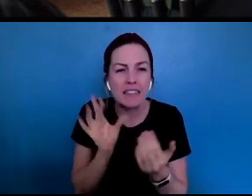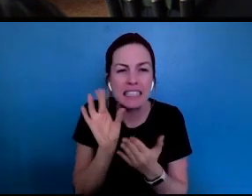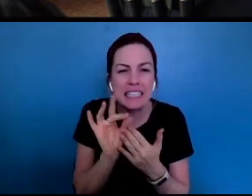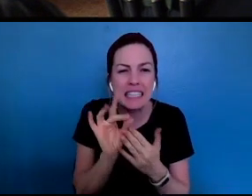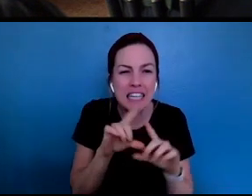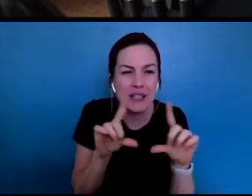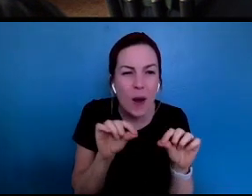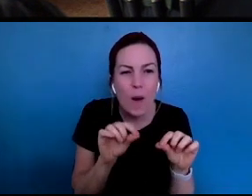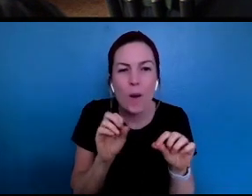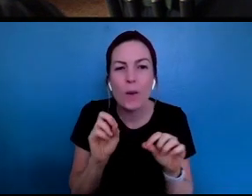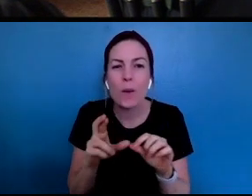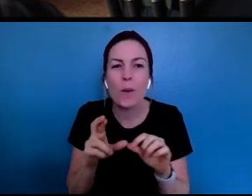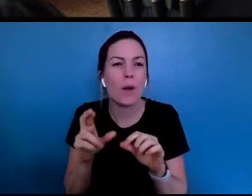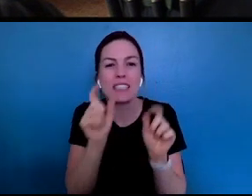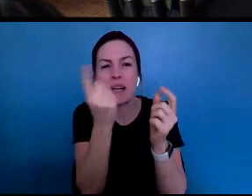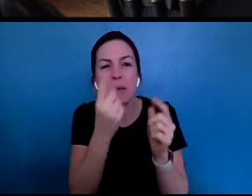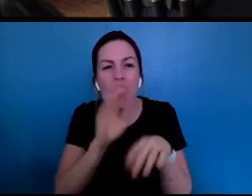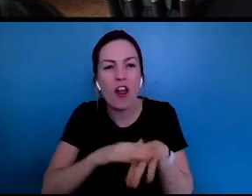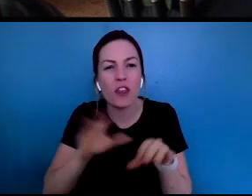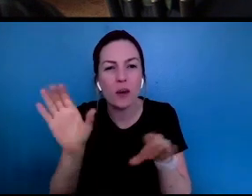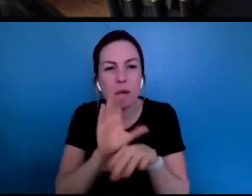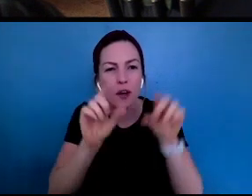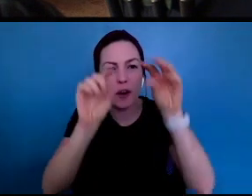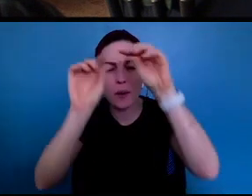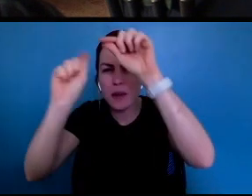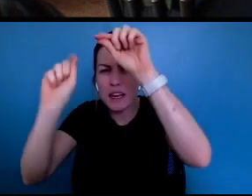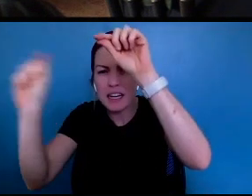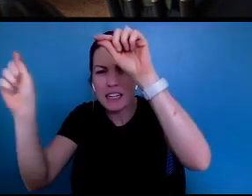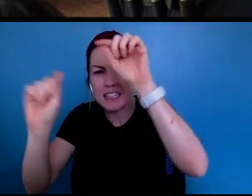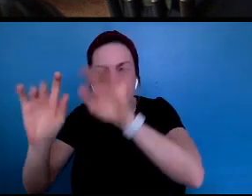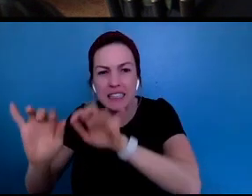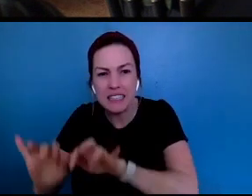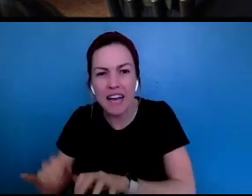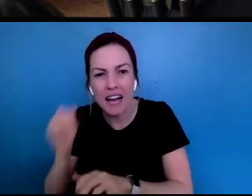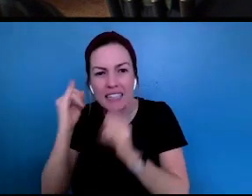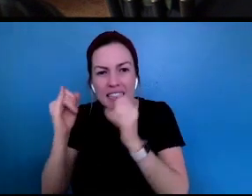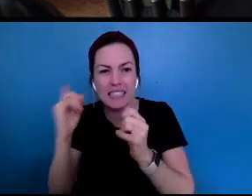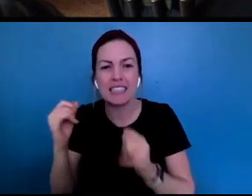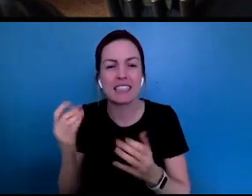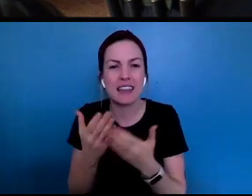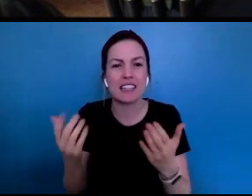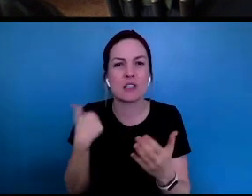on our computer with all of the ideas and things we don't really get